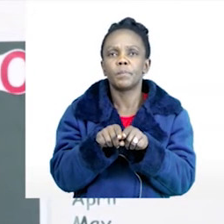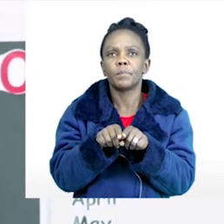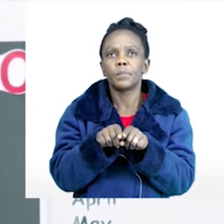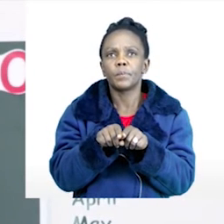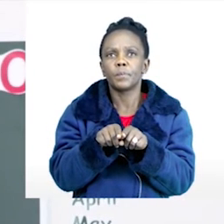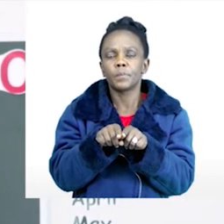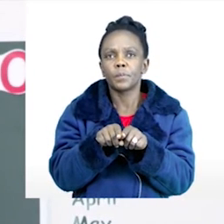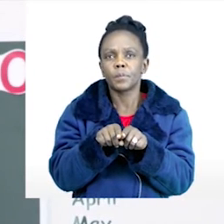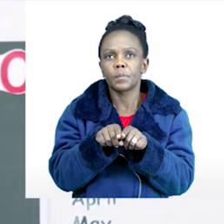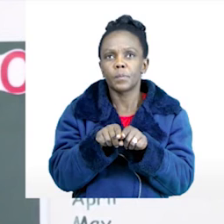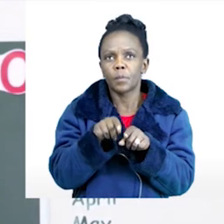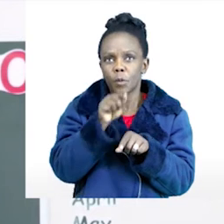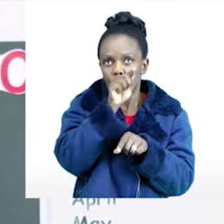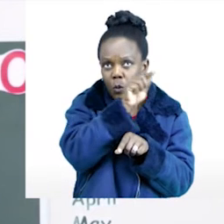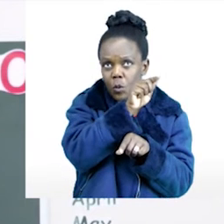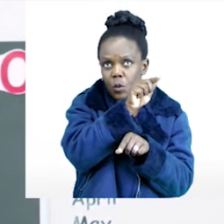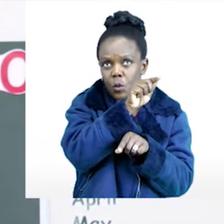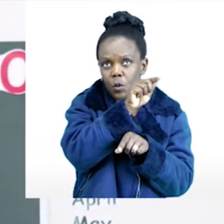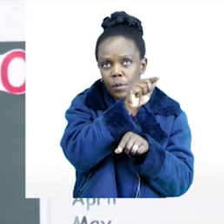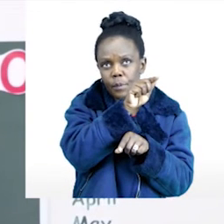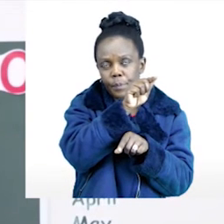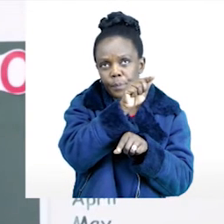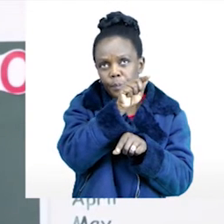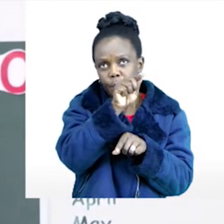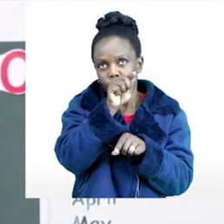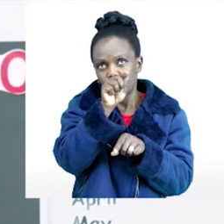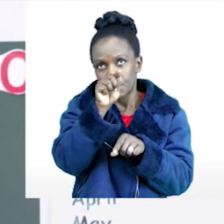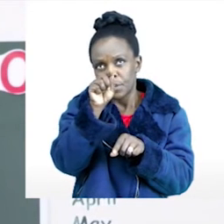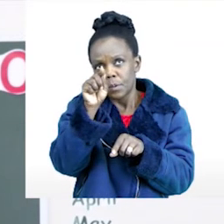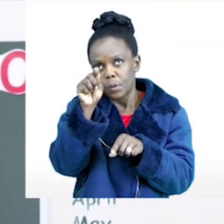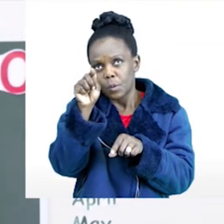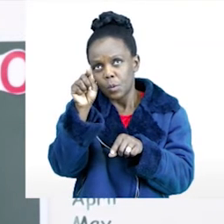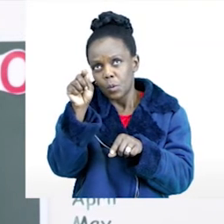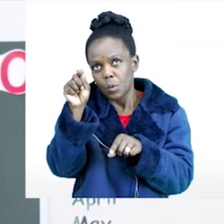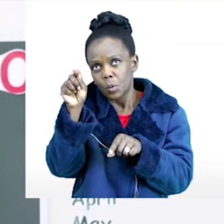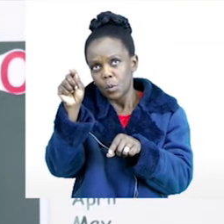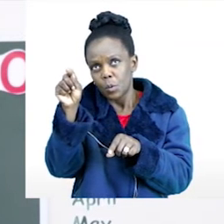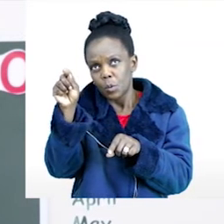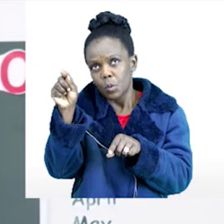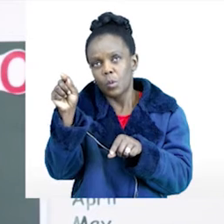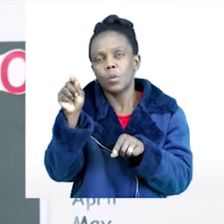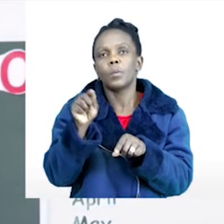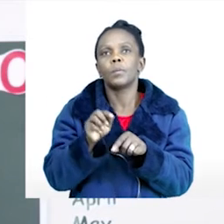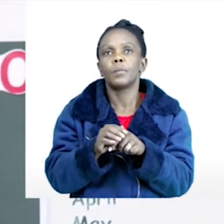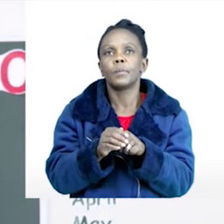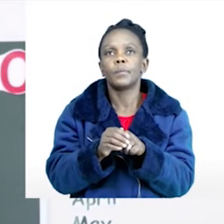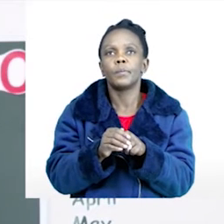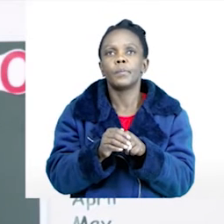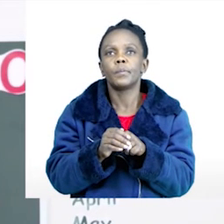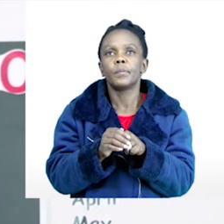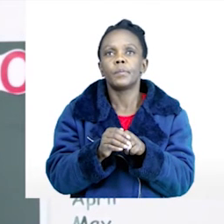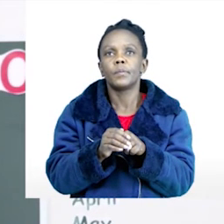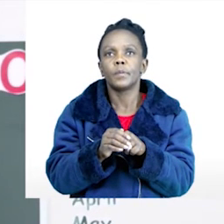we are going to connect this dot. We're going to start here and we're going to go right across to